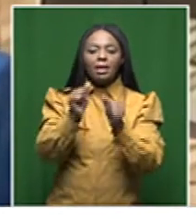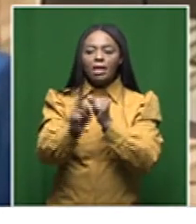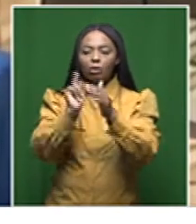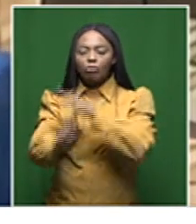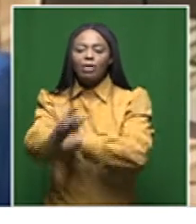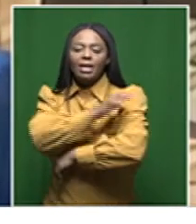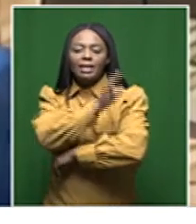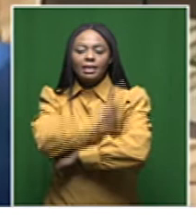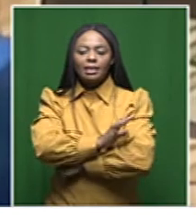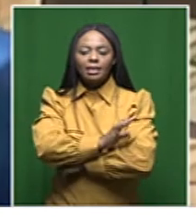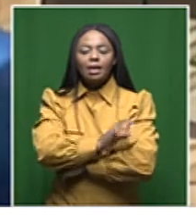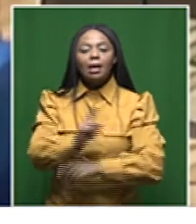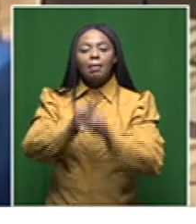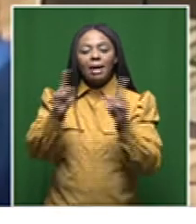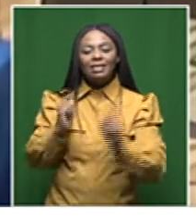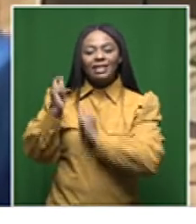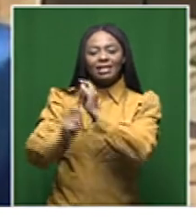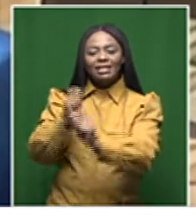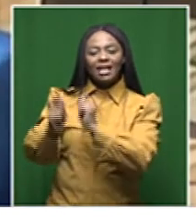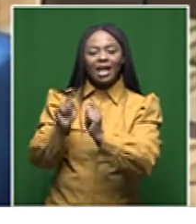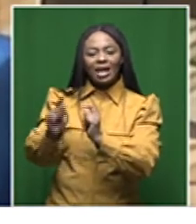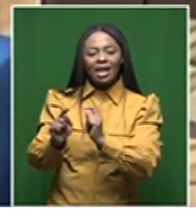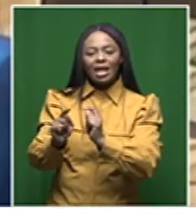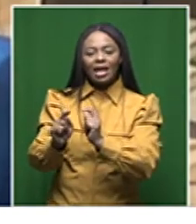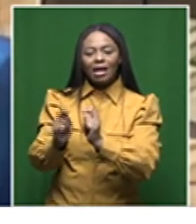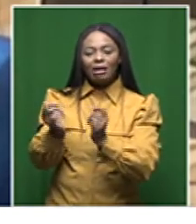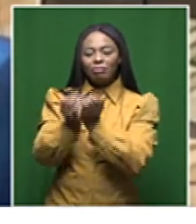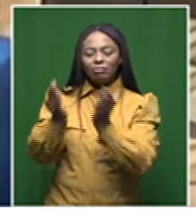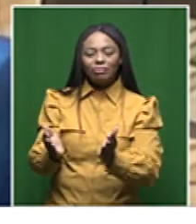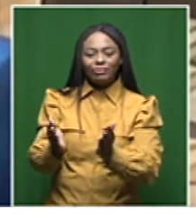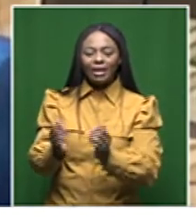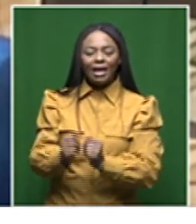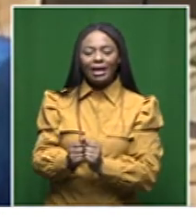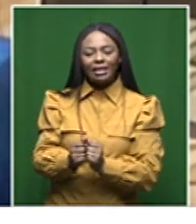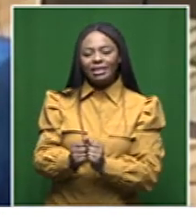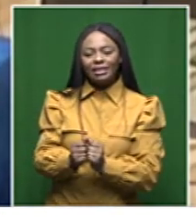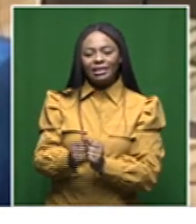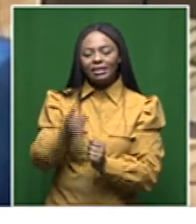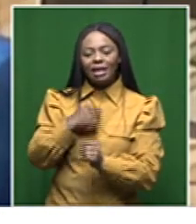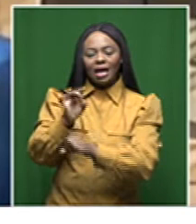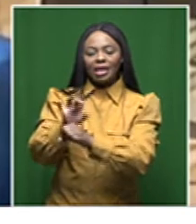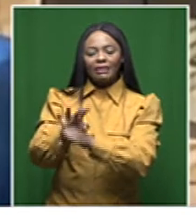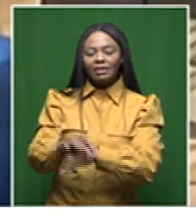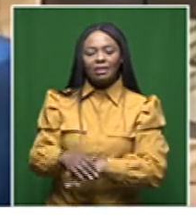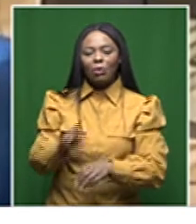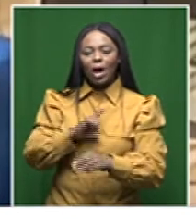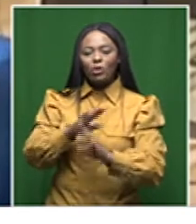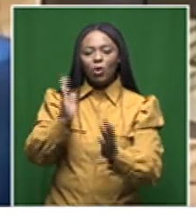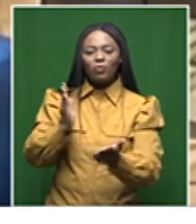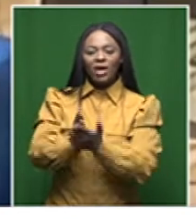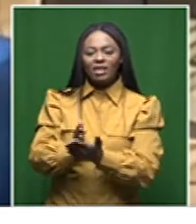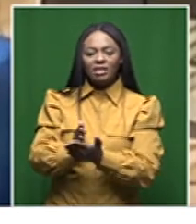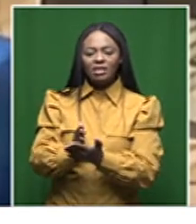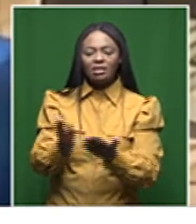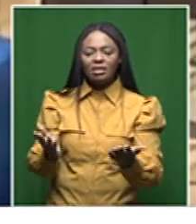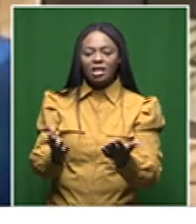clinic. But traditional approaches, we don't say don't, but remember there is no facts around that, and there